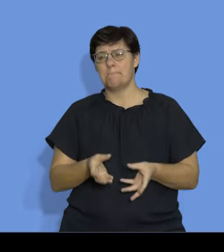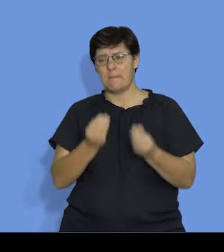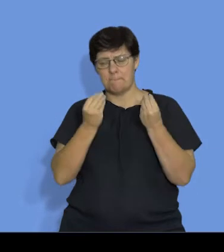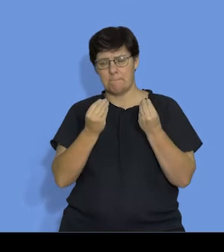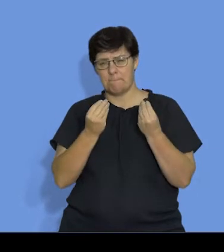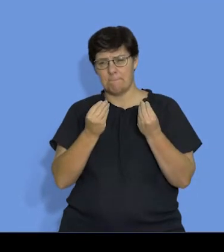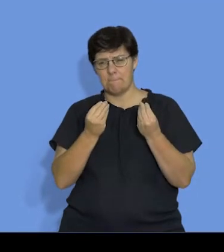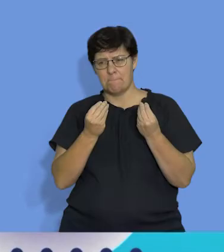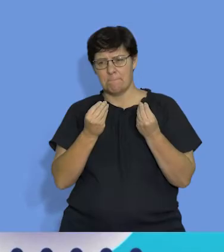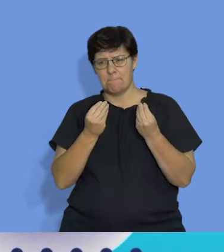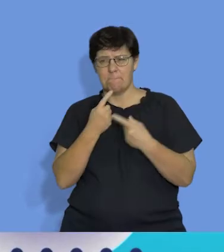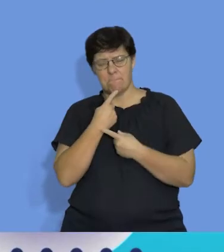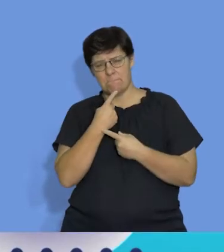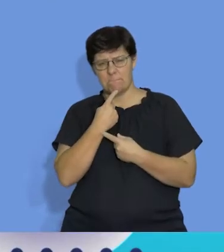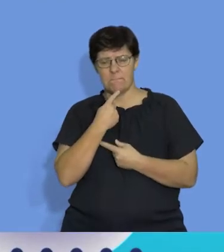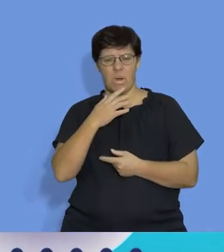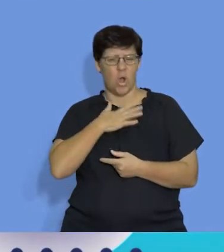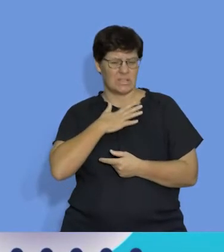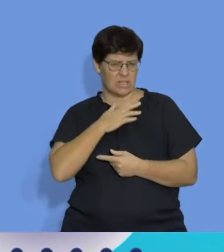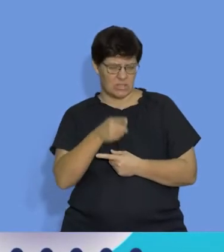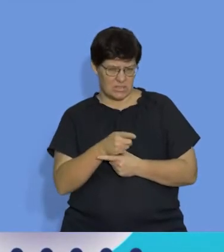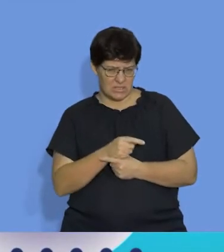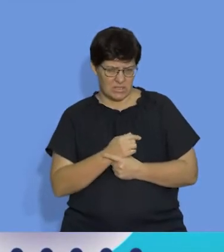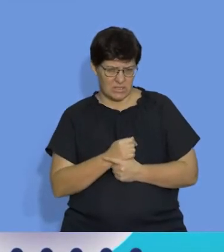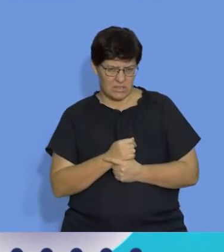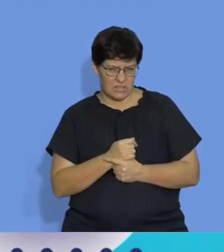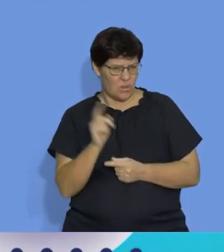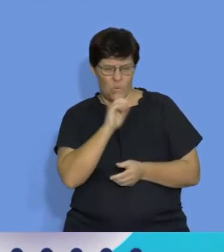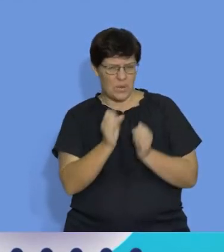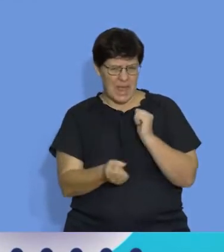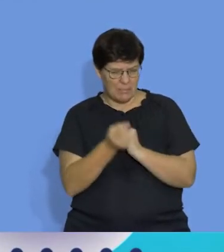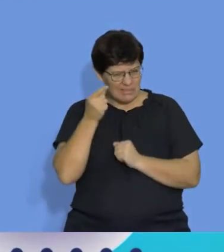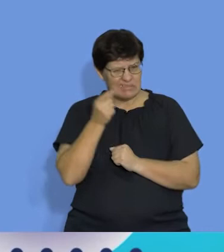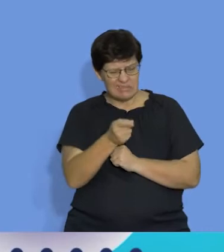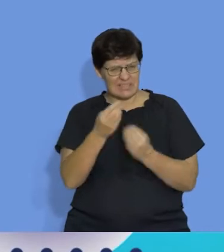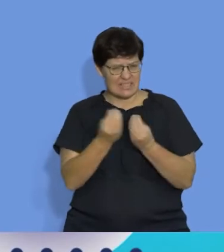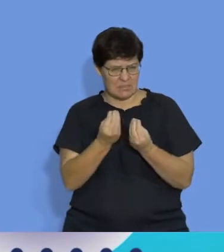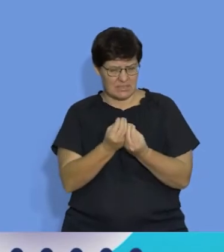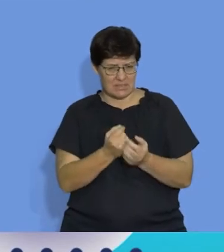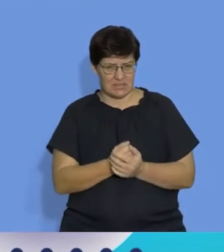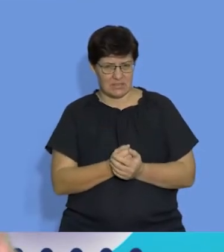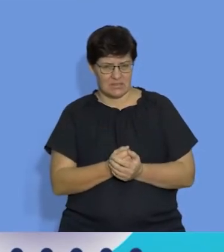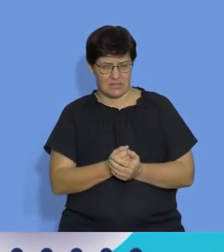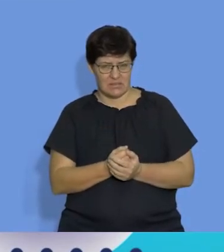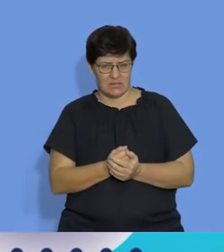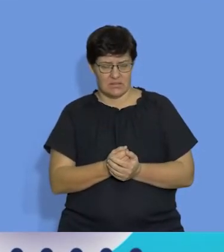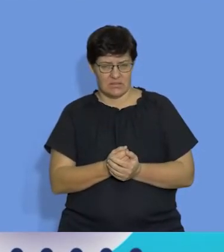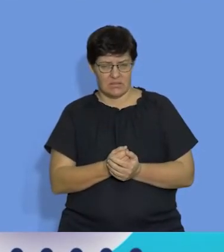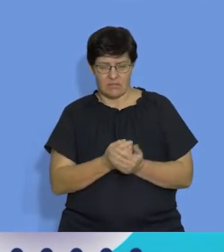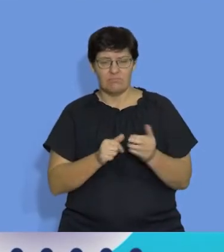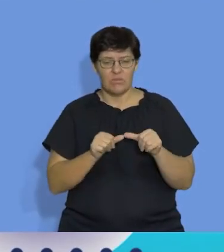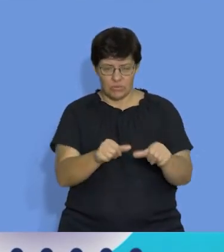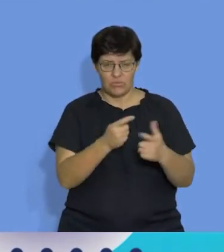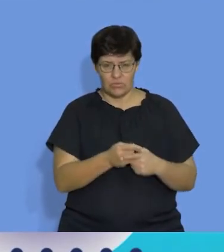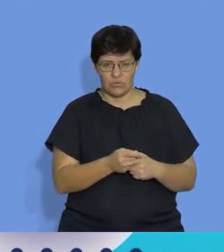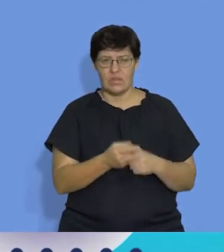So when oxidation occurs, what happens to that particular substance which undergoes that process? Its